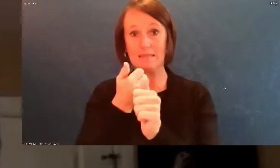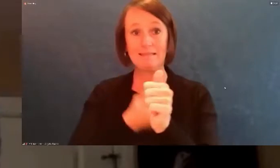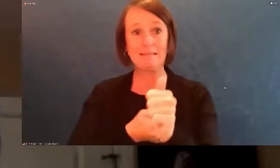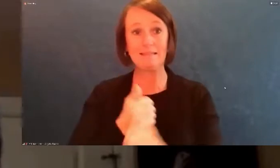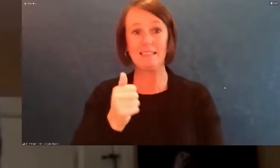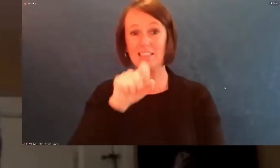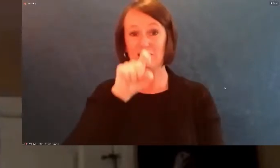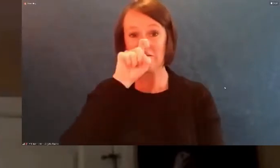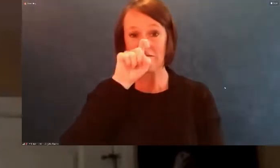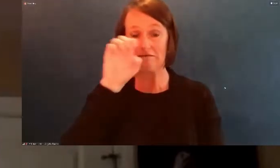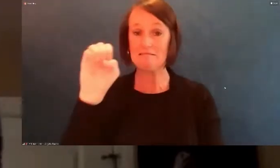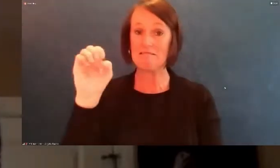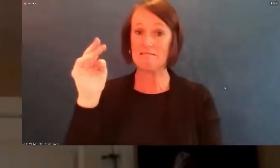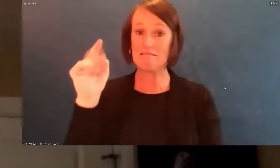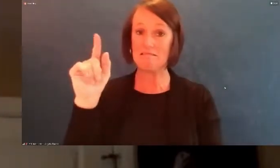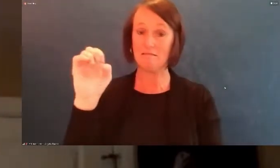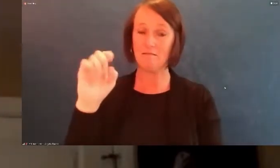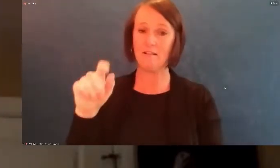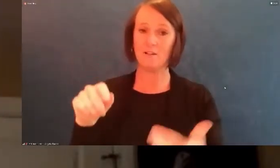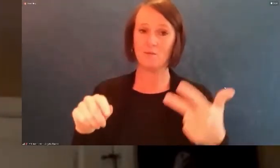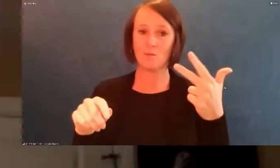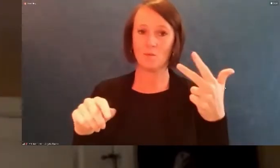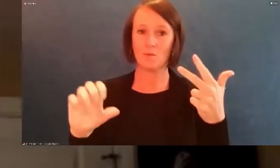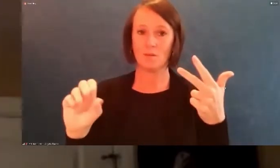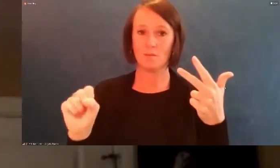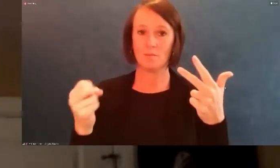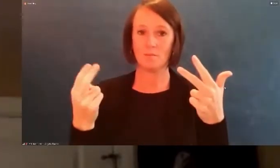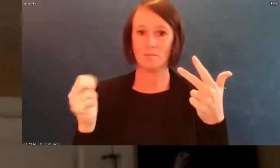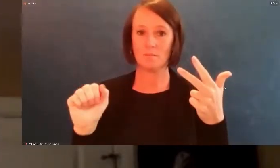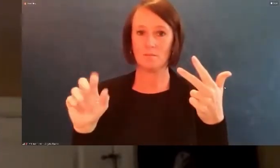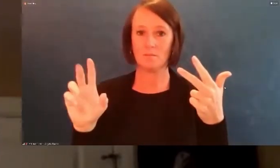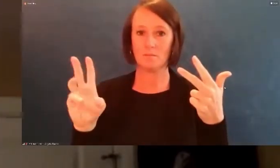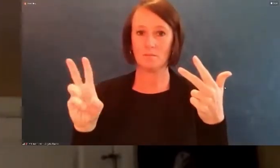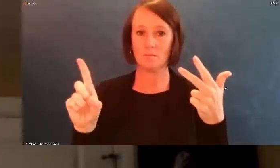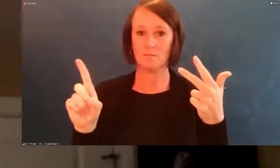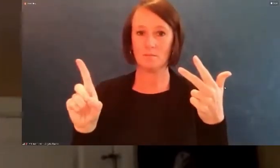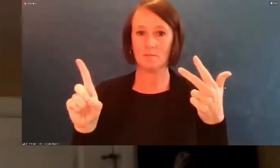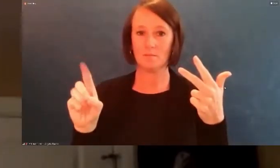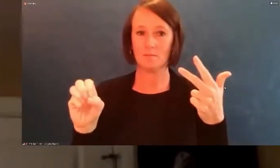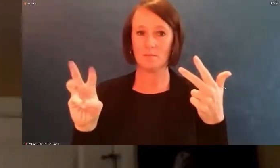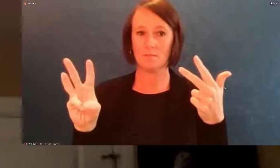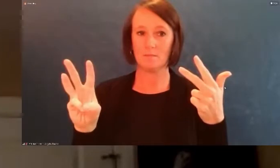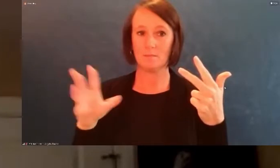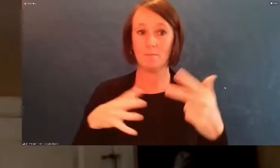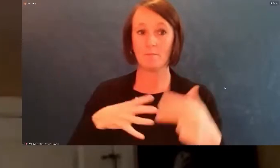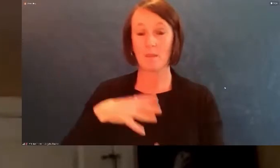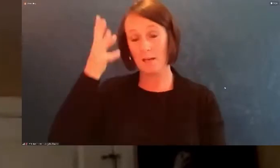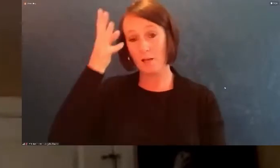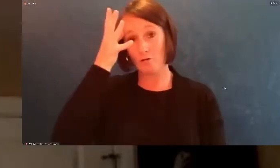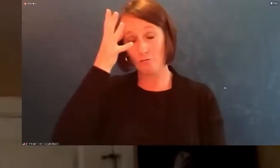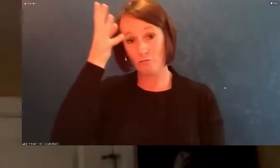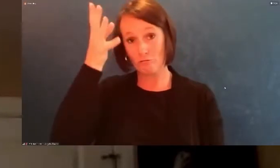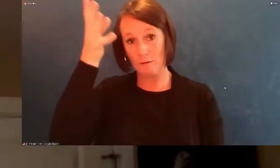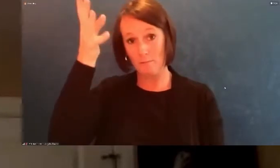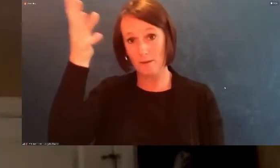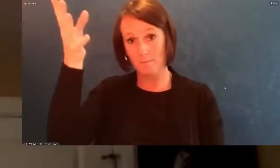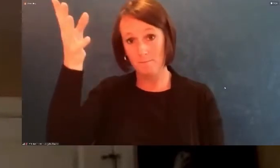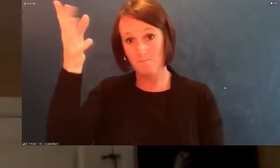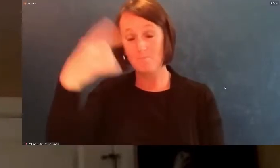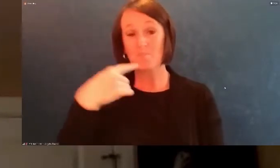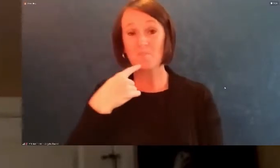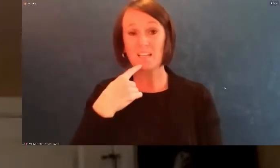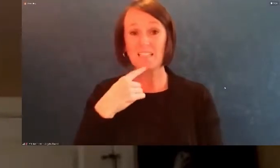has 3 shadows. You know what my grandpa Pierre Washi told us? He said, a wolverine can steal your